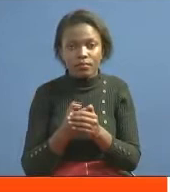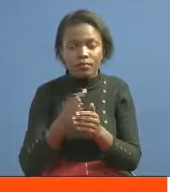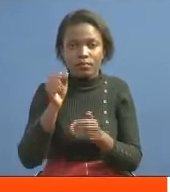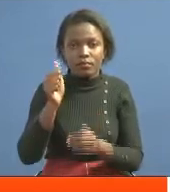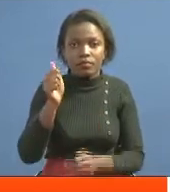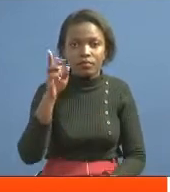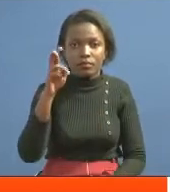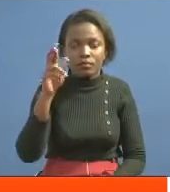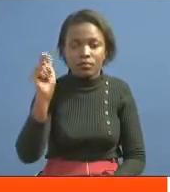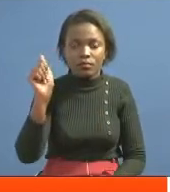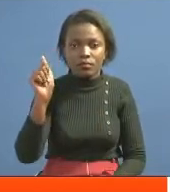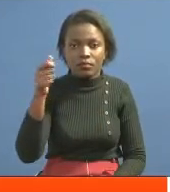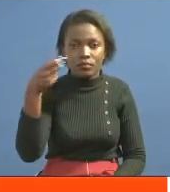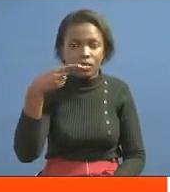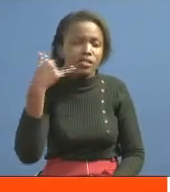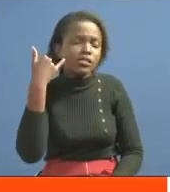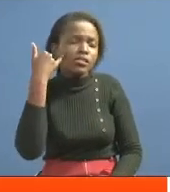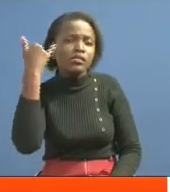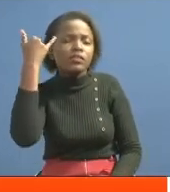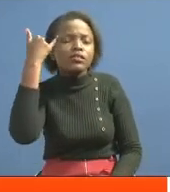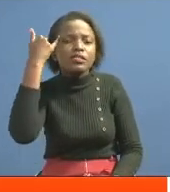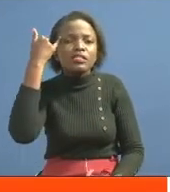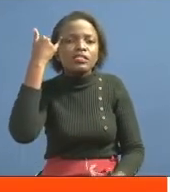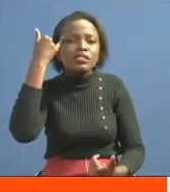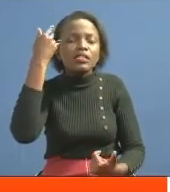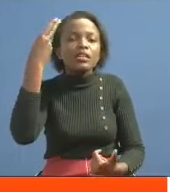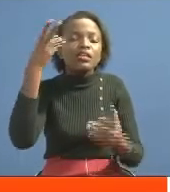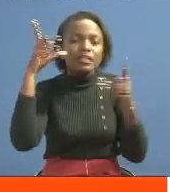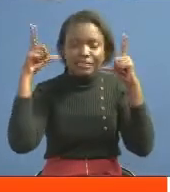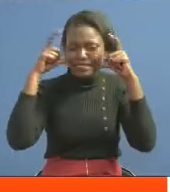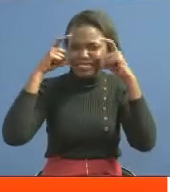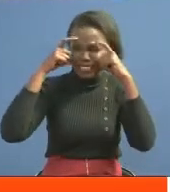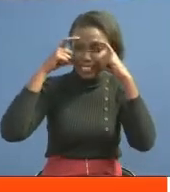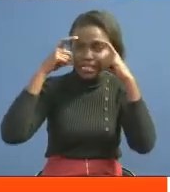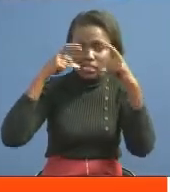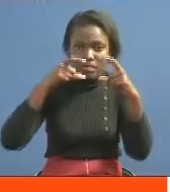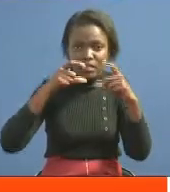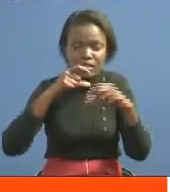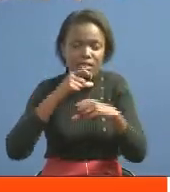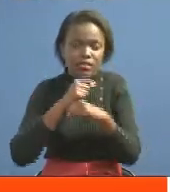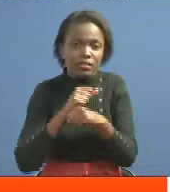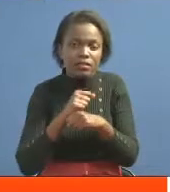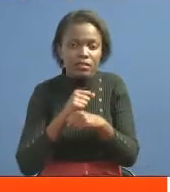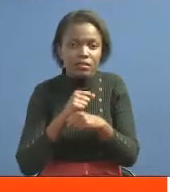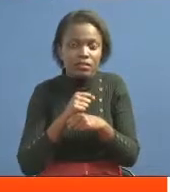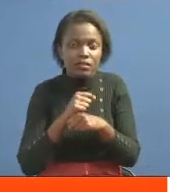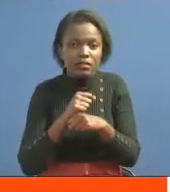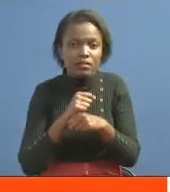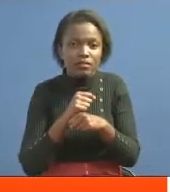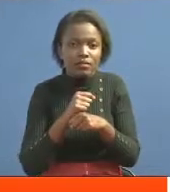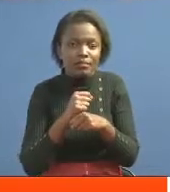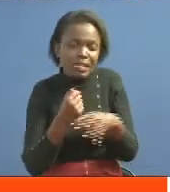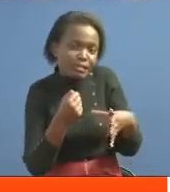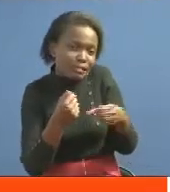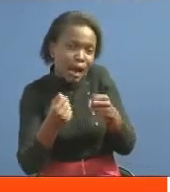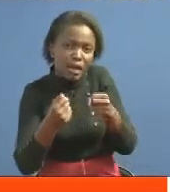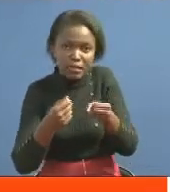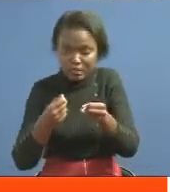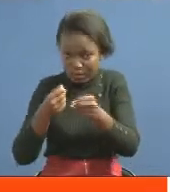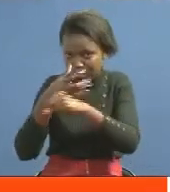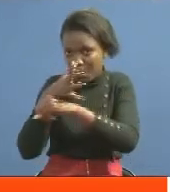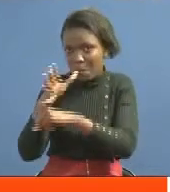Mudoni from Nakuru, who has lived with HIV for 23 years, reveals that a number of CCCs were struggling to